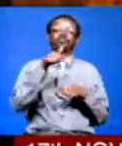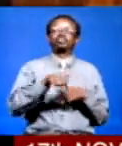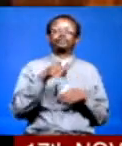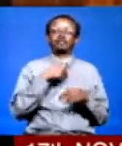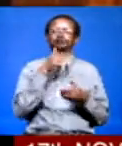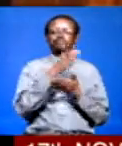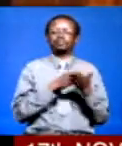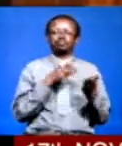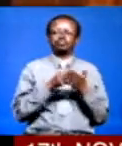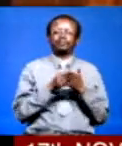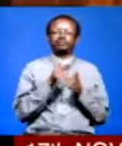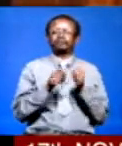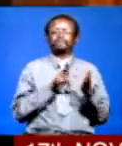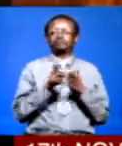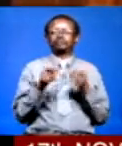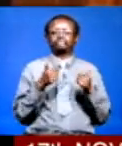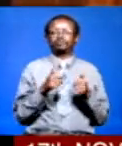which